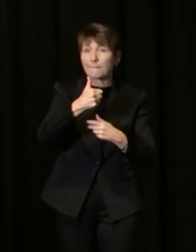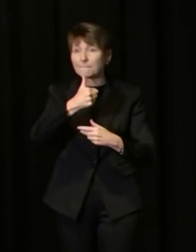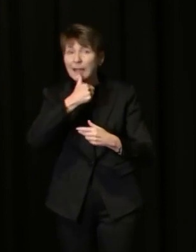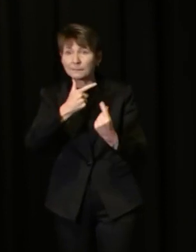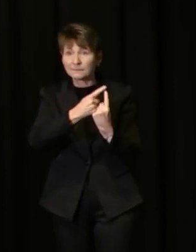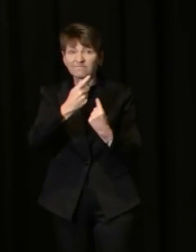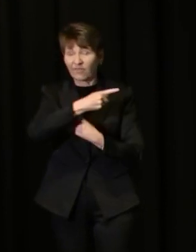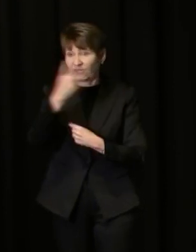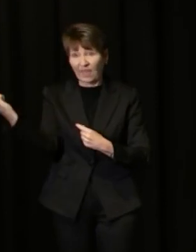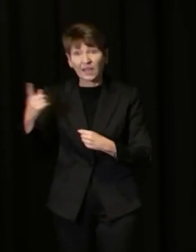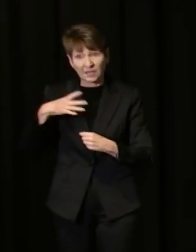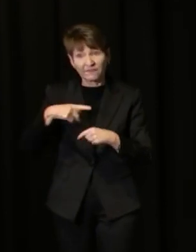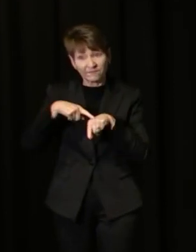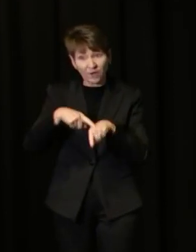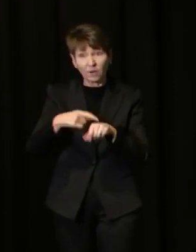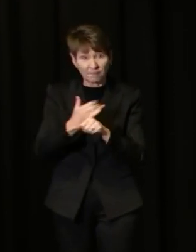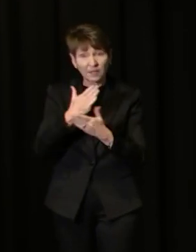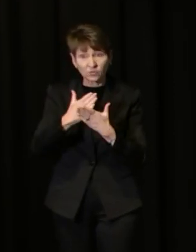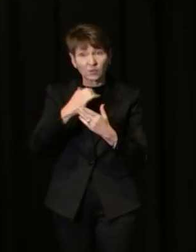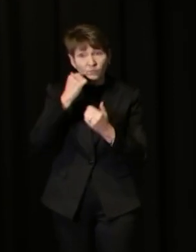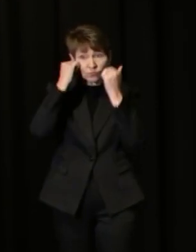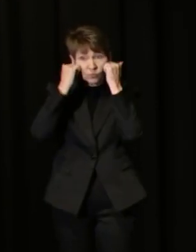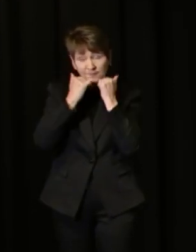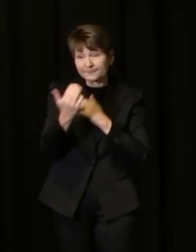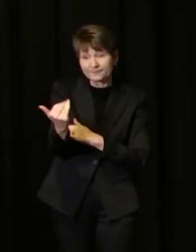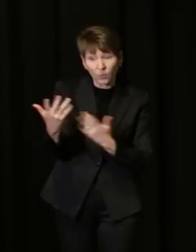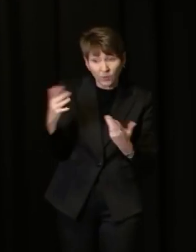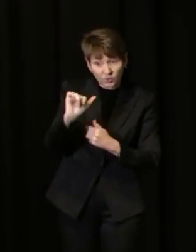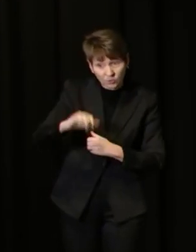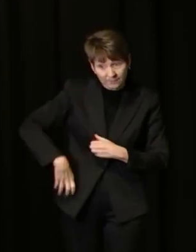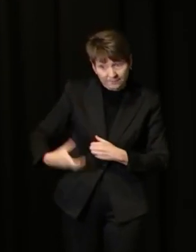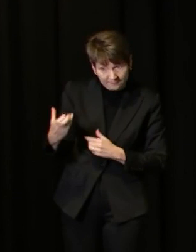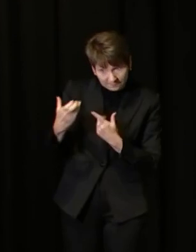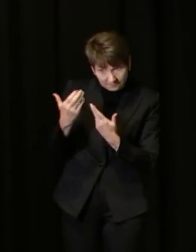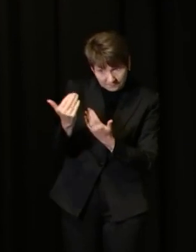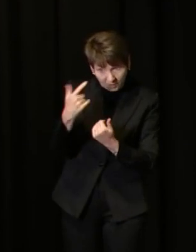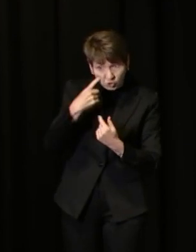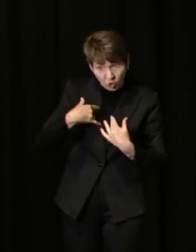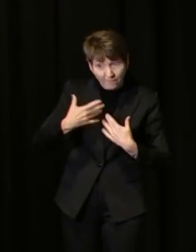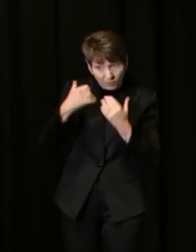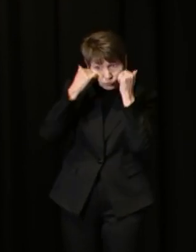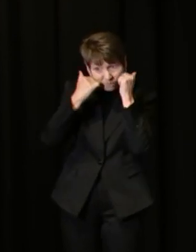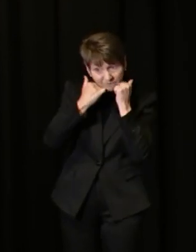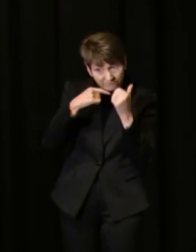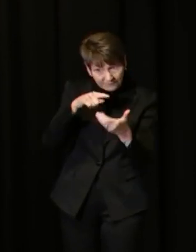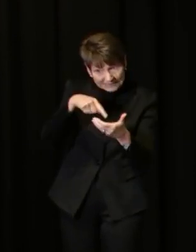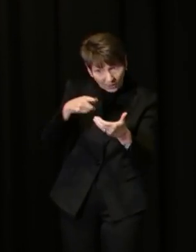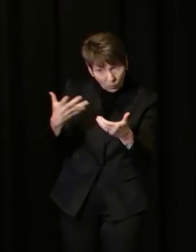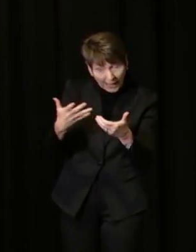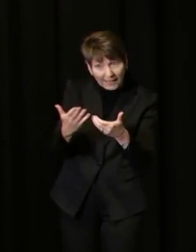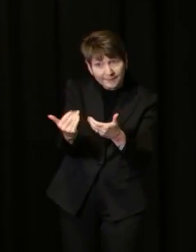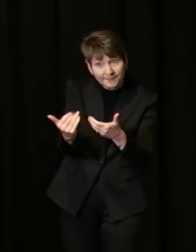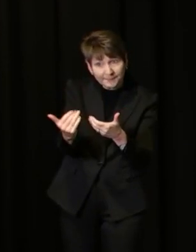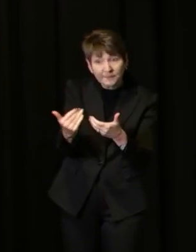around that. But that's been coming for a while, and I don't think that'll be a surprise to anybody. But when you have one set of rules, it means